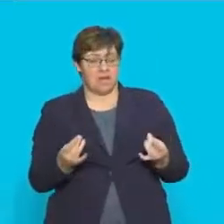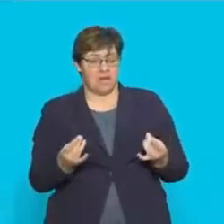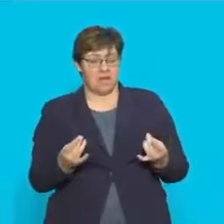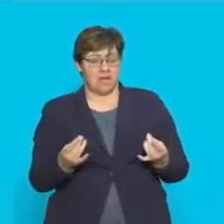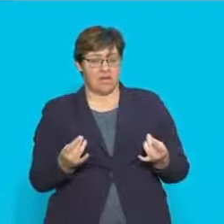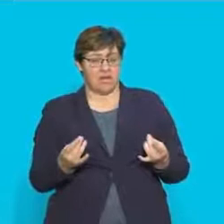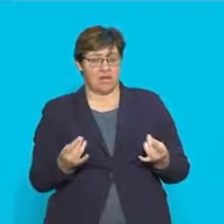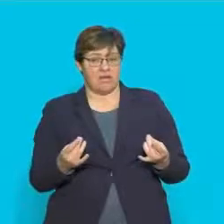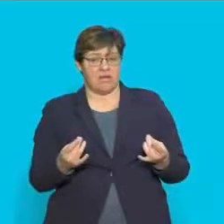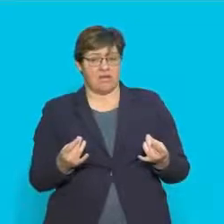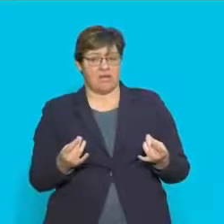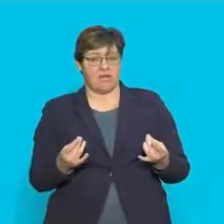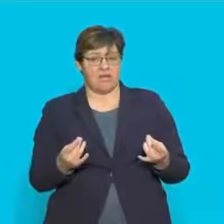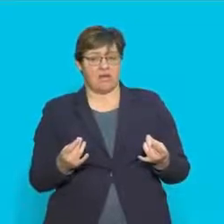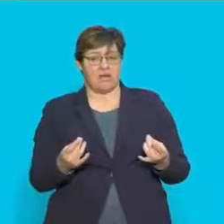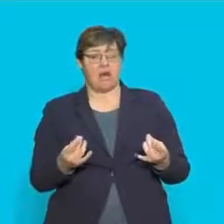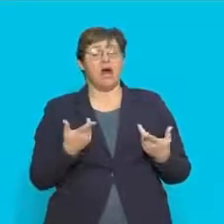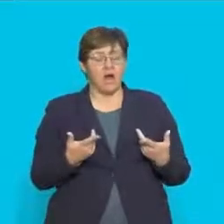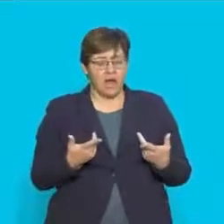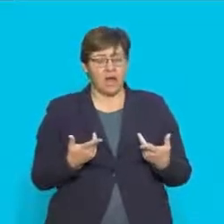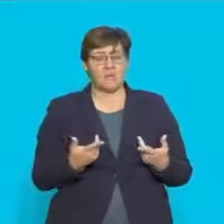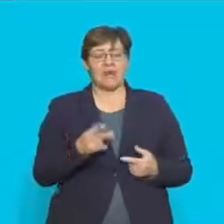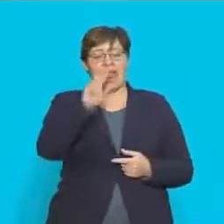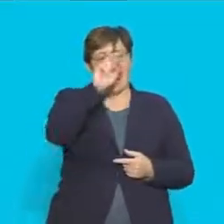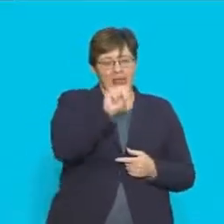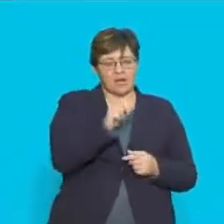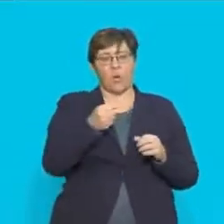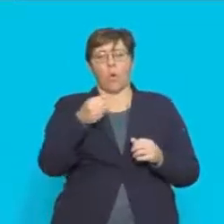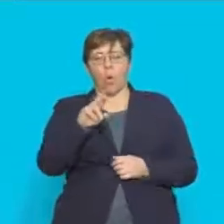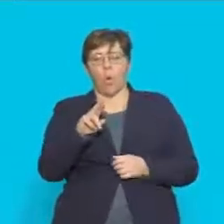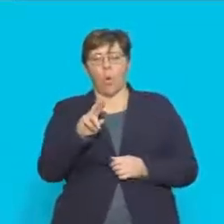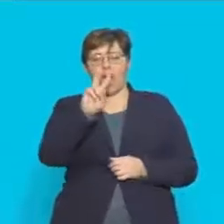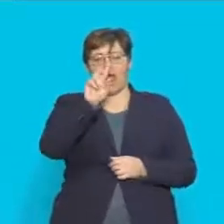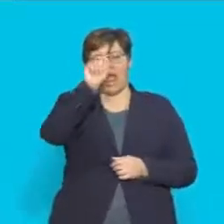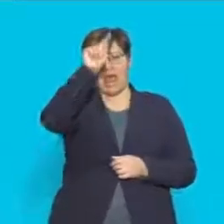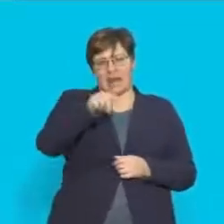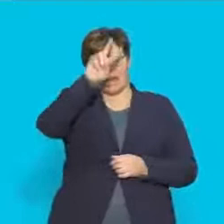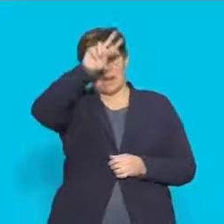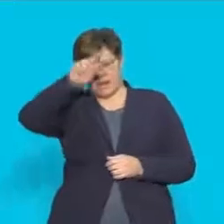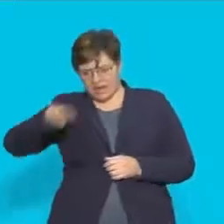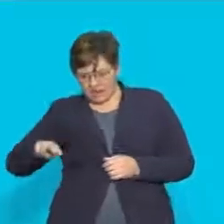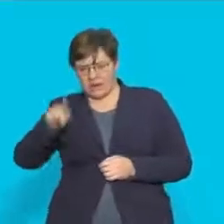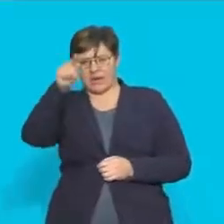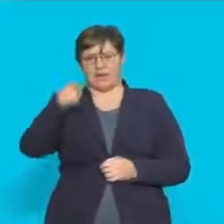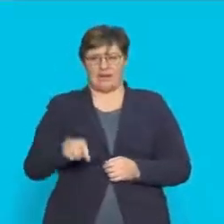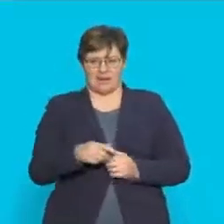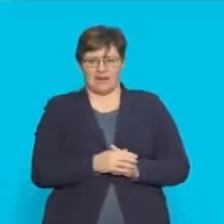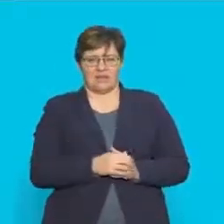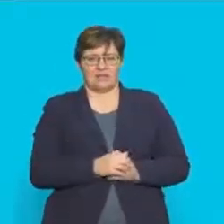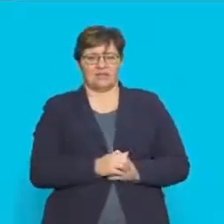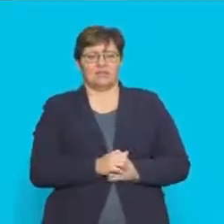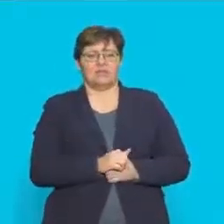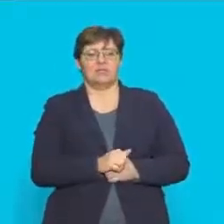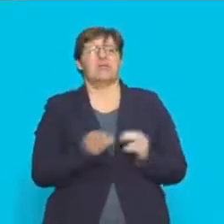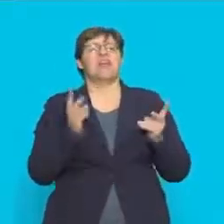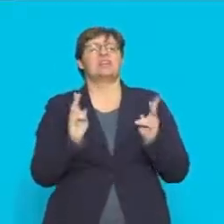an or, and that looks like that, right? So it will be like something of this nature. This is how some textbooks